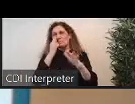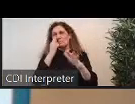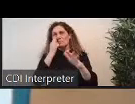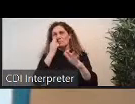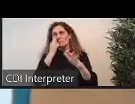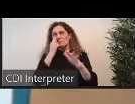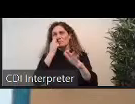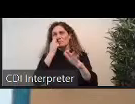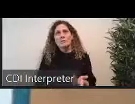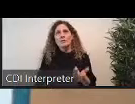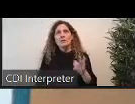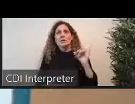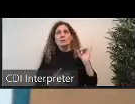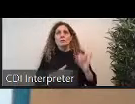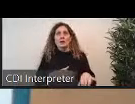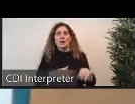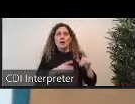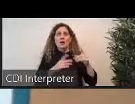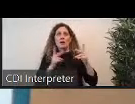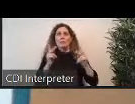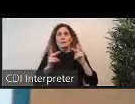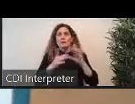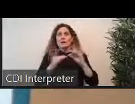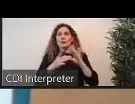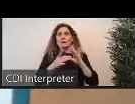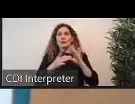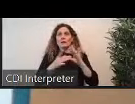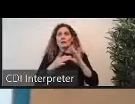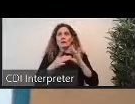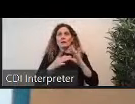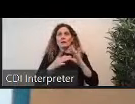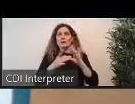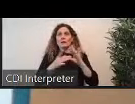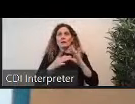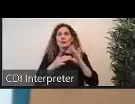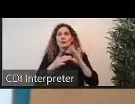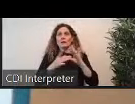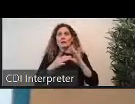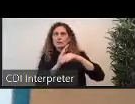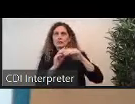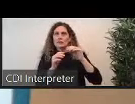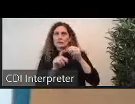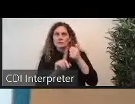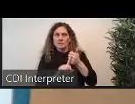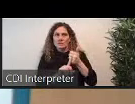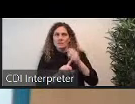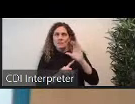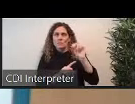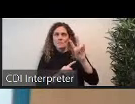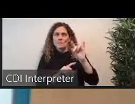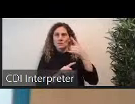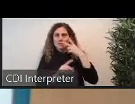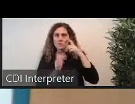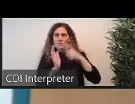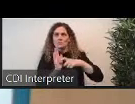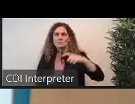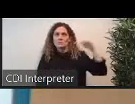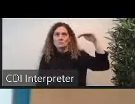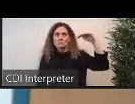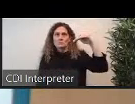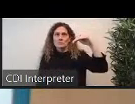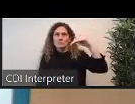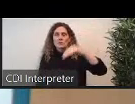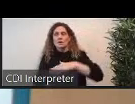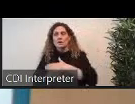steady decrease in COVID-19 cases, both countywide as we look at suburban health departments, but as well as within the city